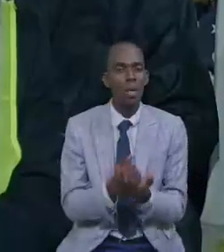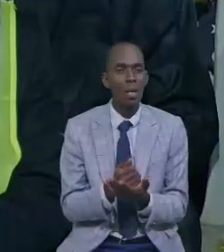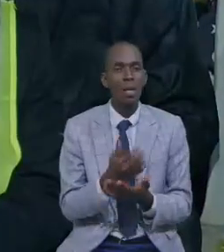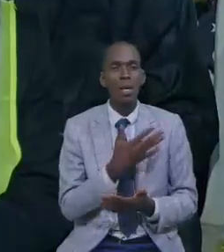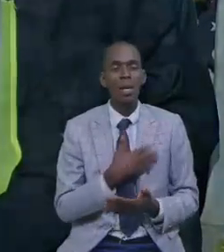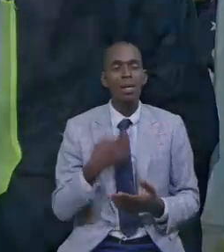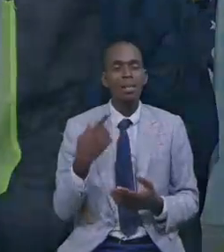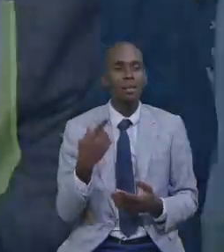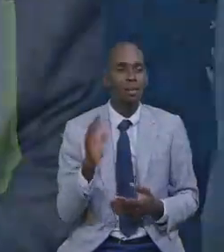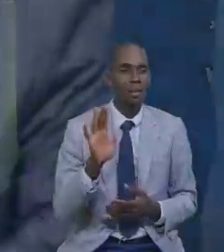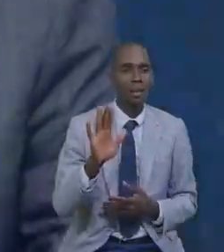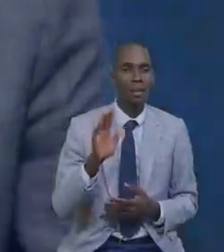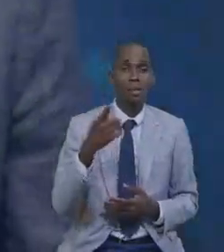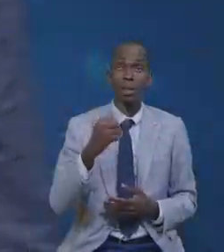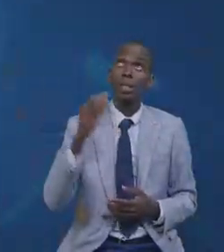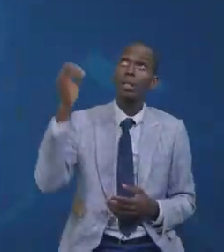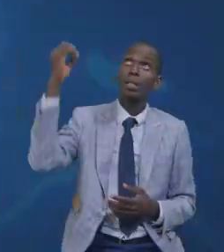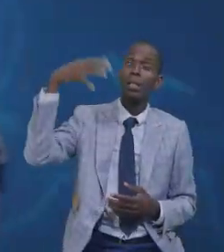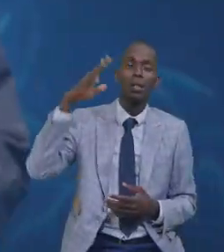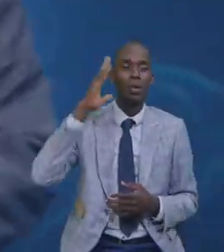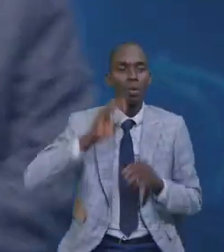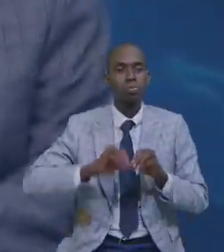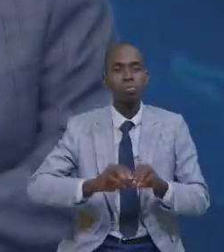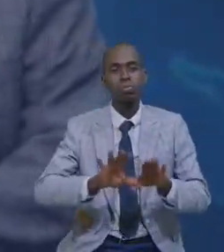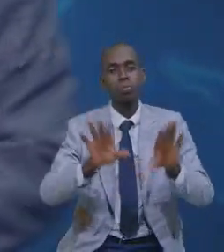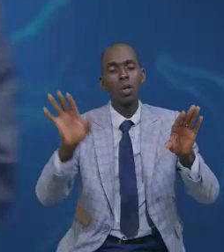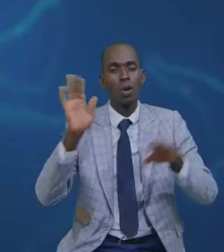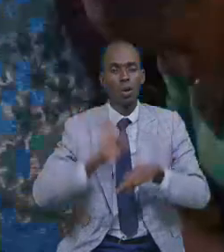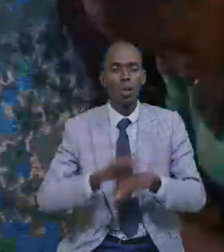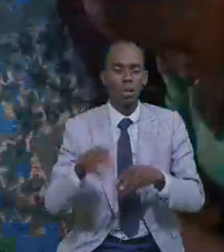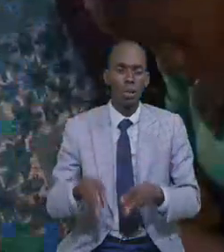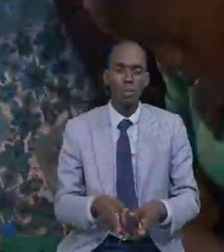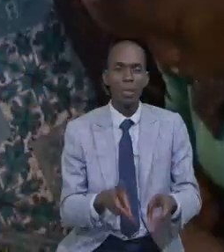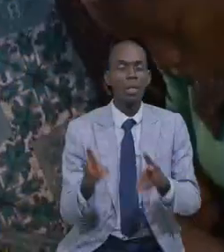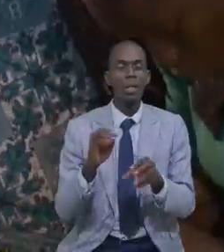light shall shine upon your ways.